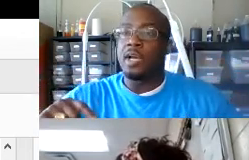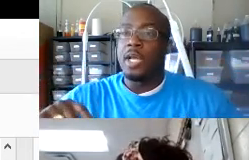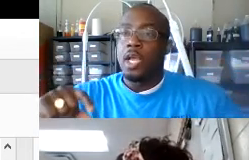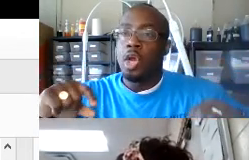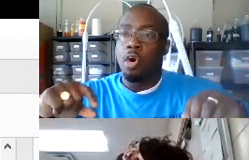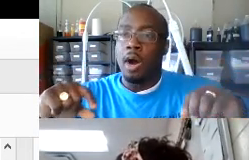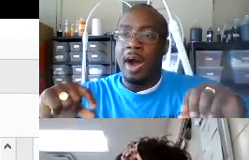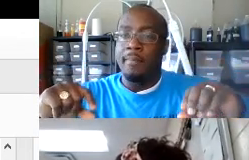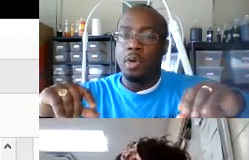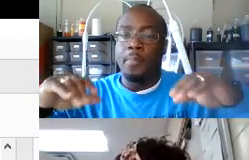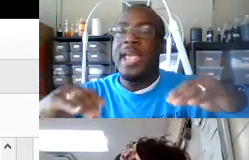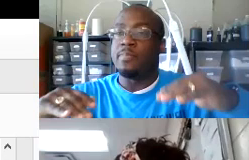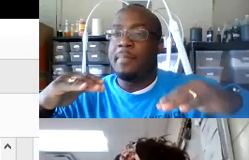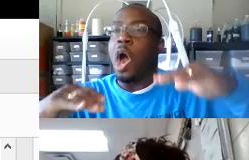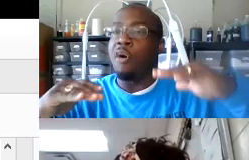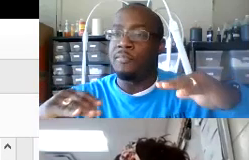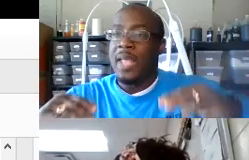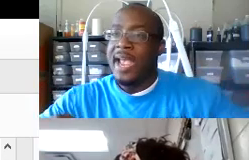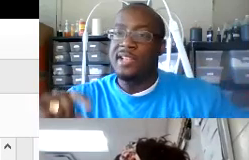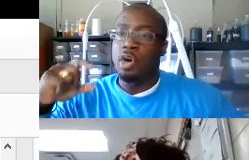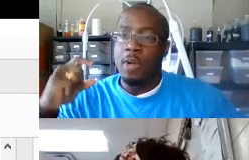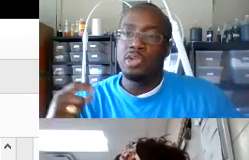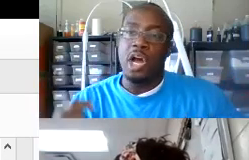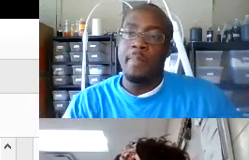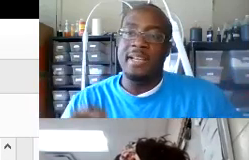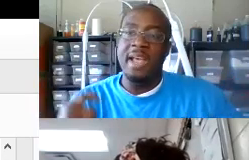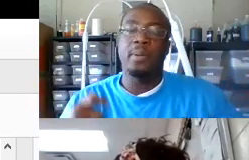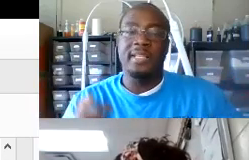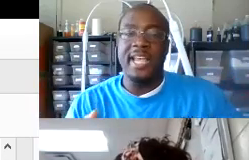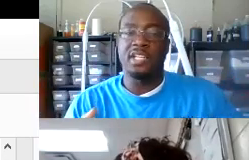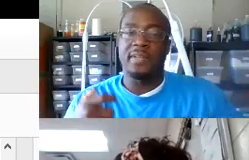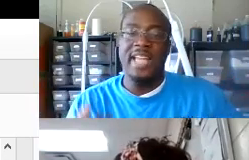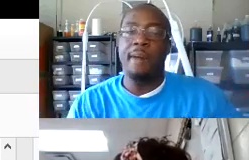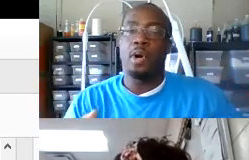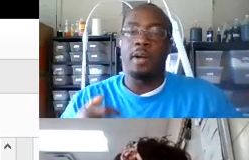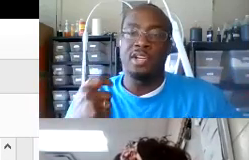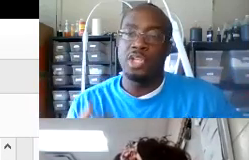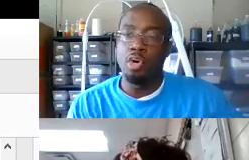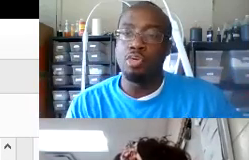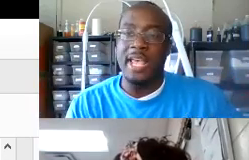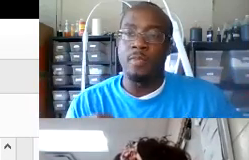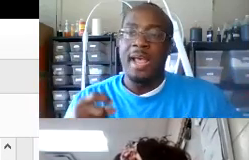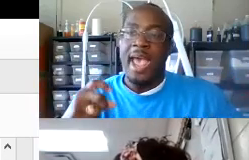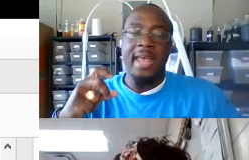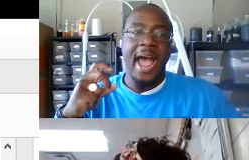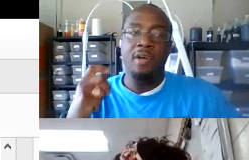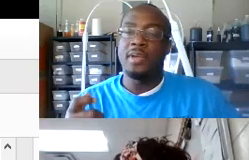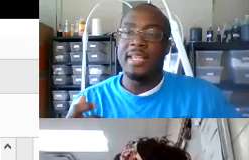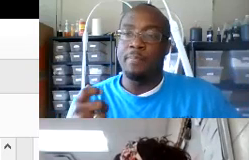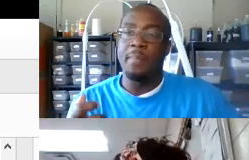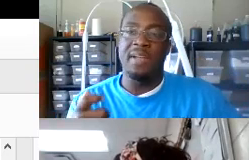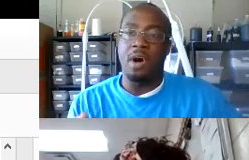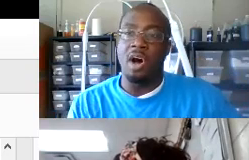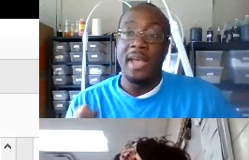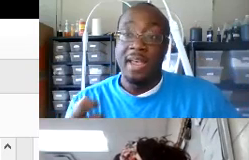it's because your pH may be off. And so when you talk about the implementation of the tower garden in the schools and how you